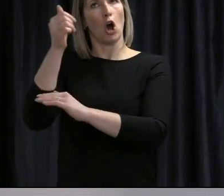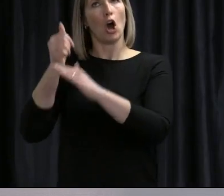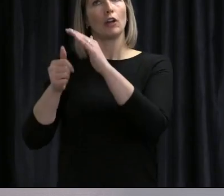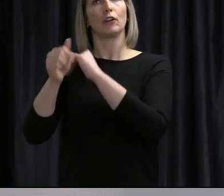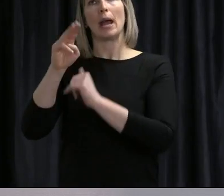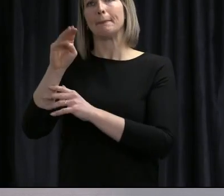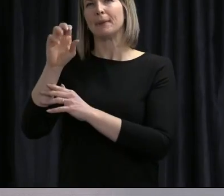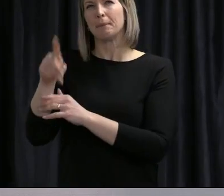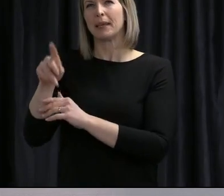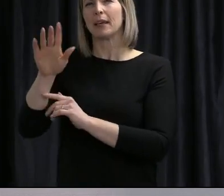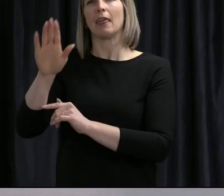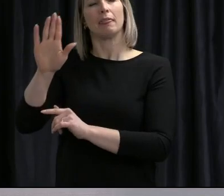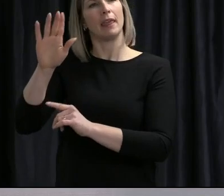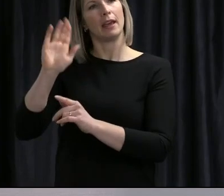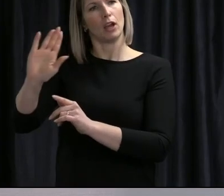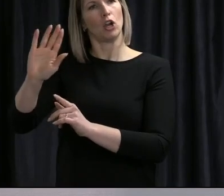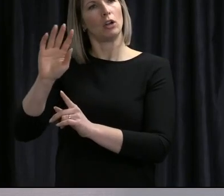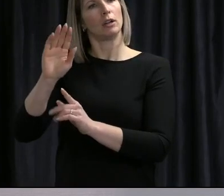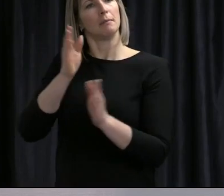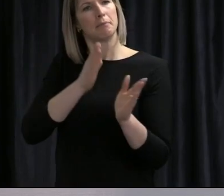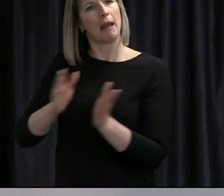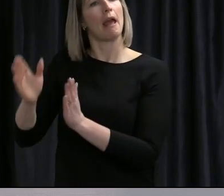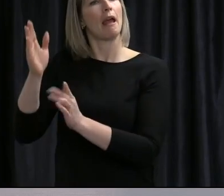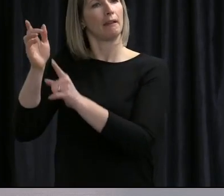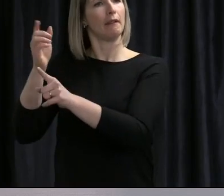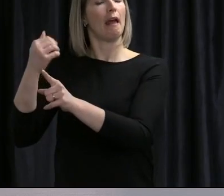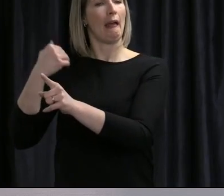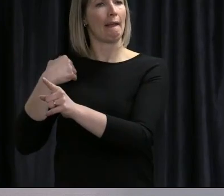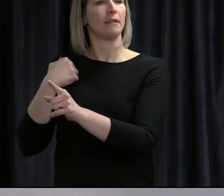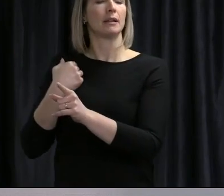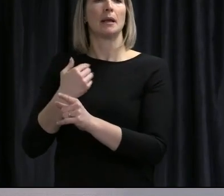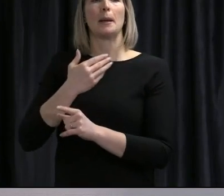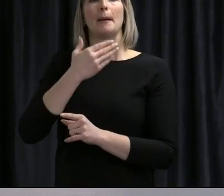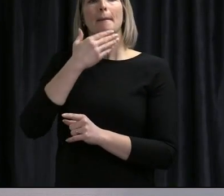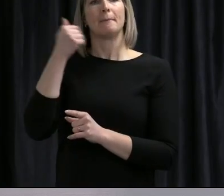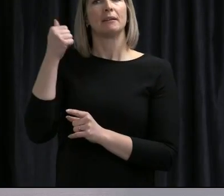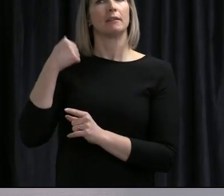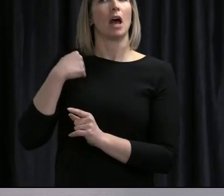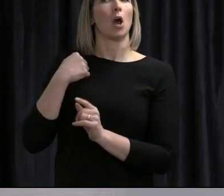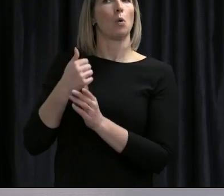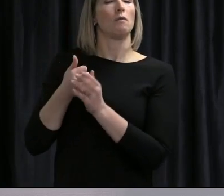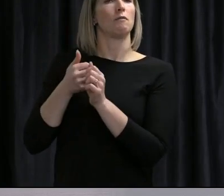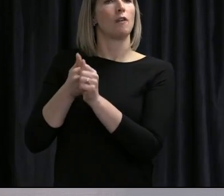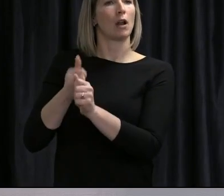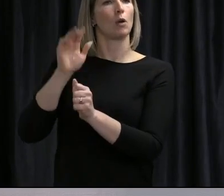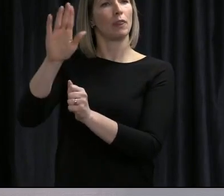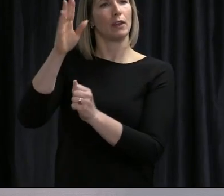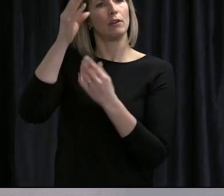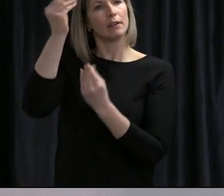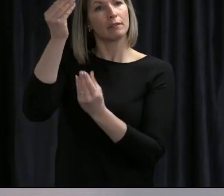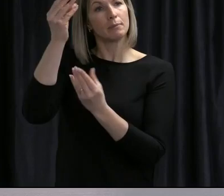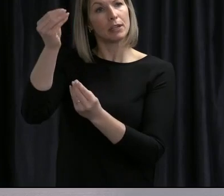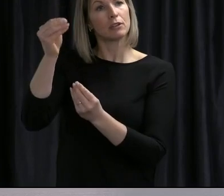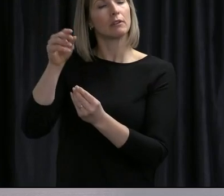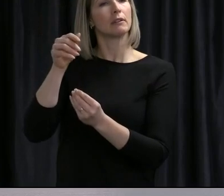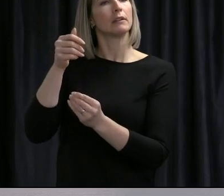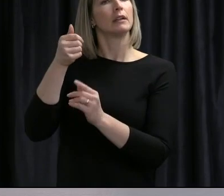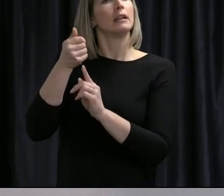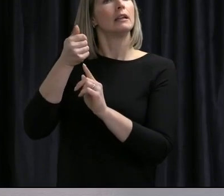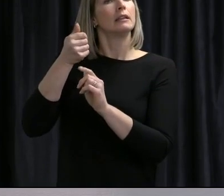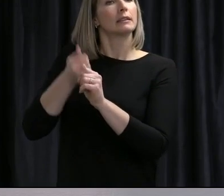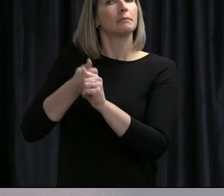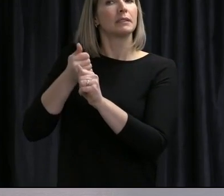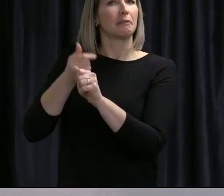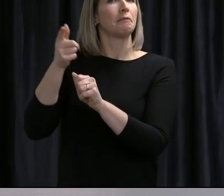MCP, from the RHA mechanism. I would be guided by their view. They usually work on a system that